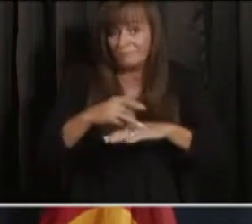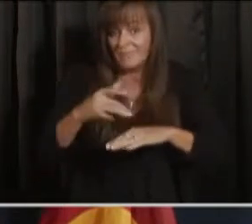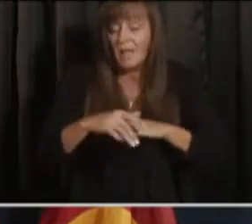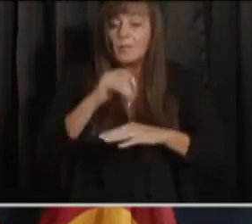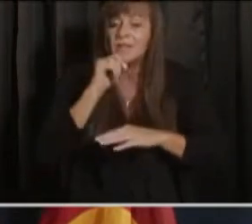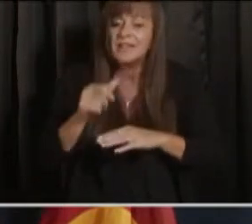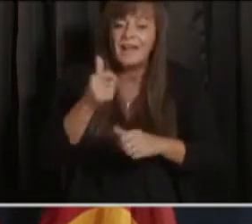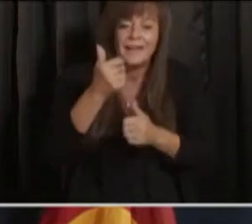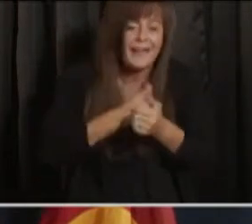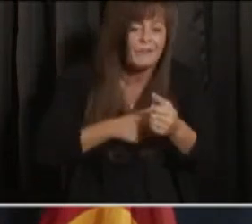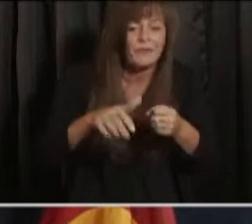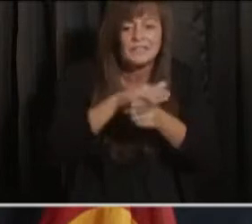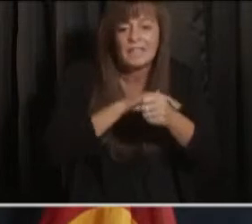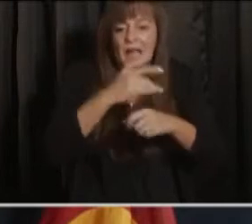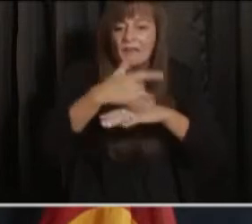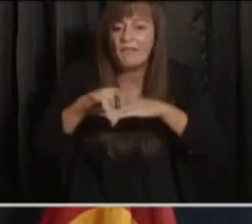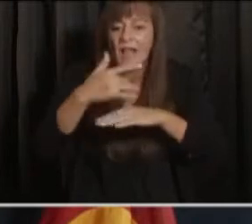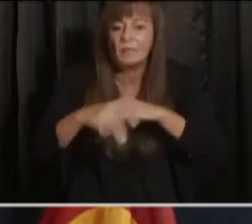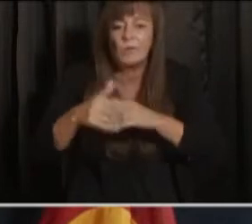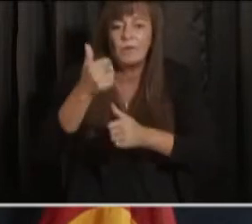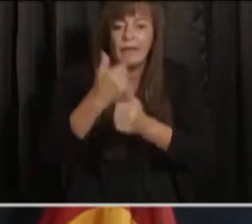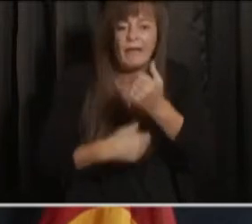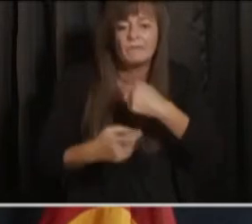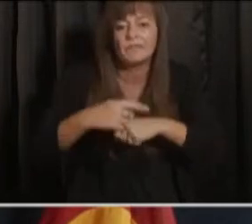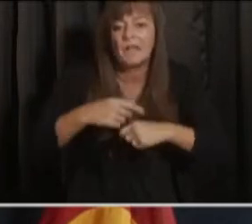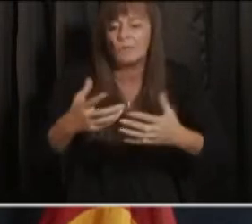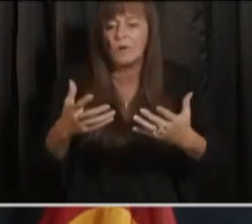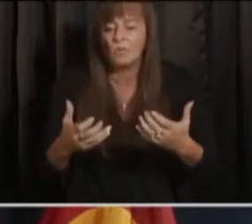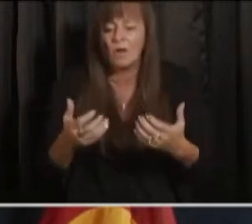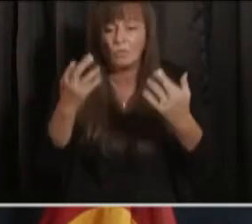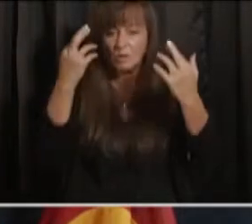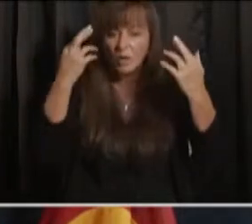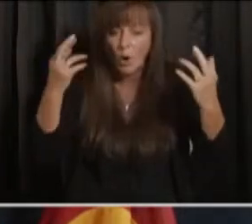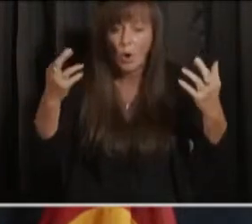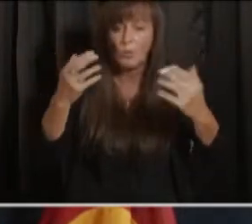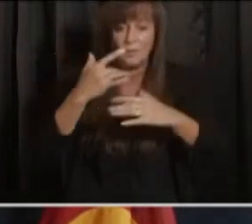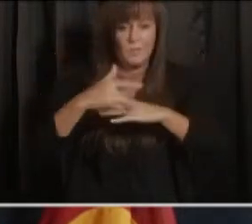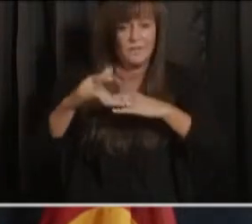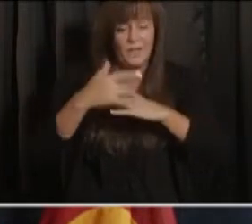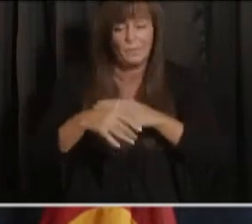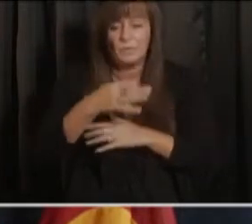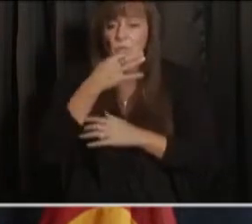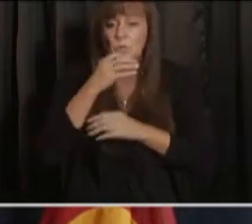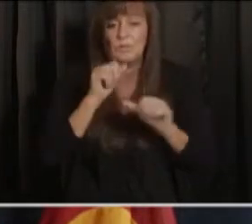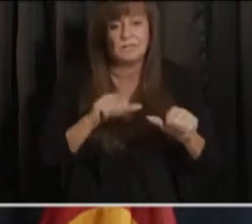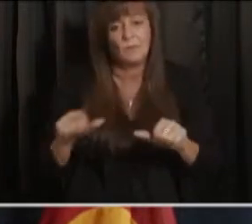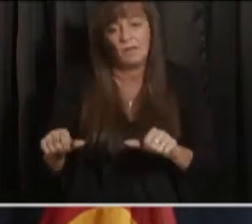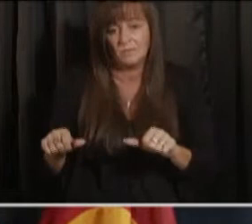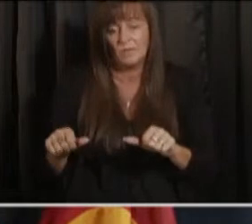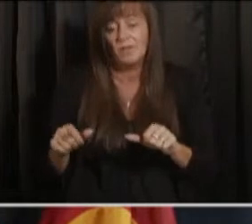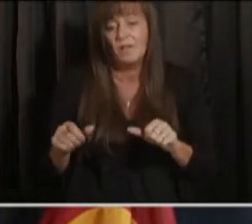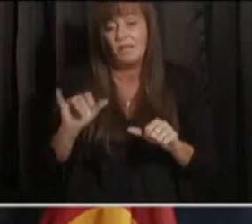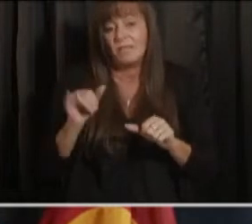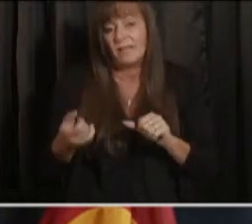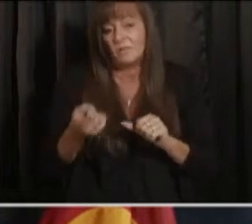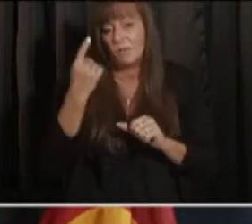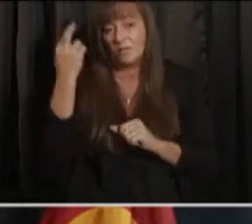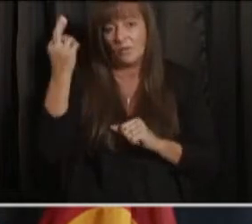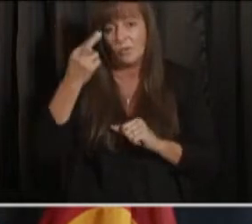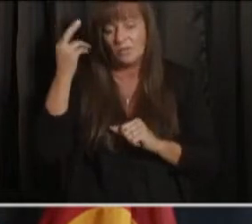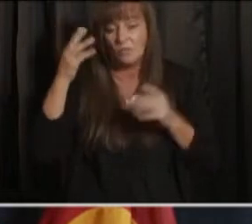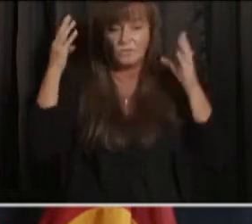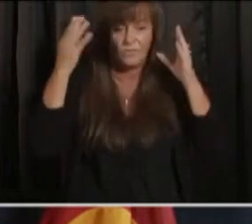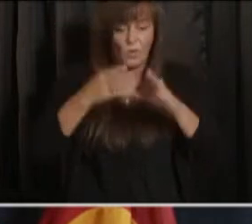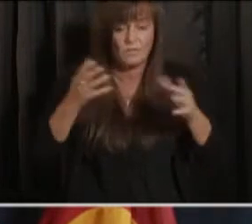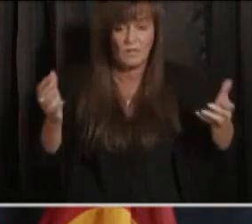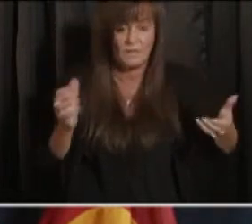Everybody wants it at any given time. We hope to make it available to you as quickly as possible. It's one of the reasons we're focused on these partnerships and